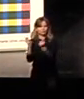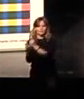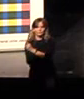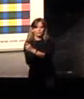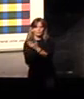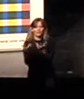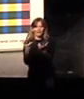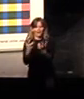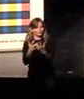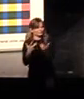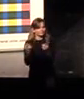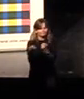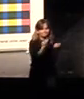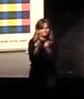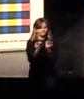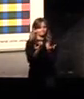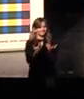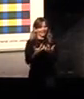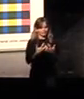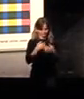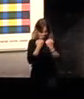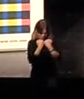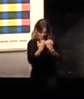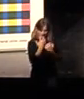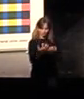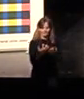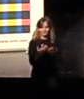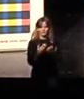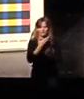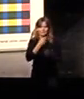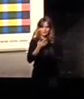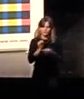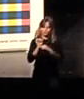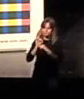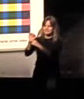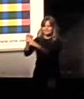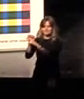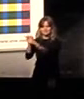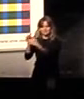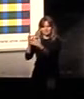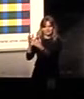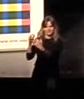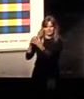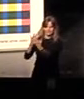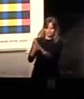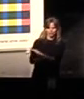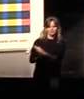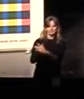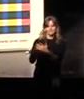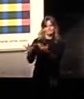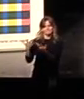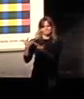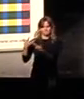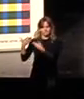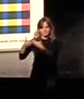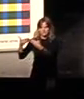help is finding de cards en de patiënt toerist al de districten for sales at work